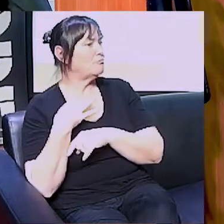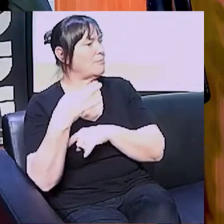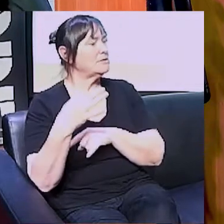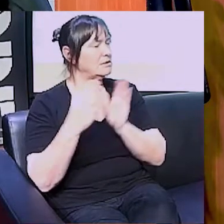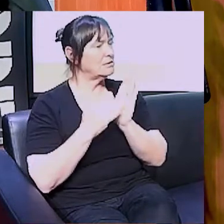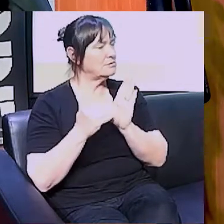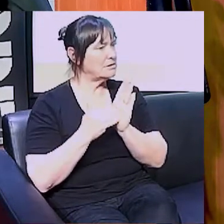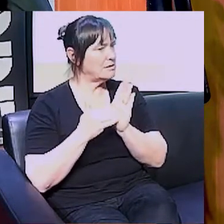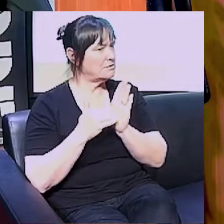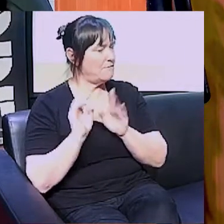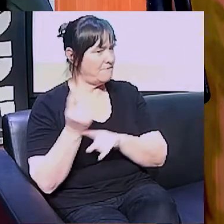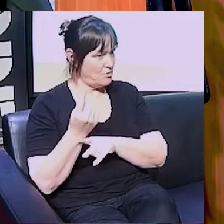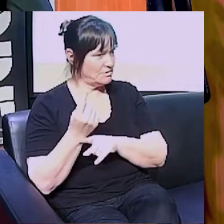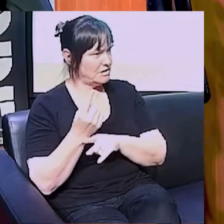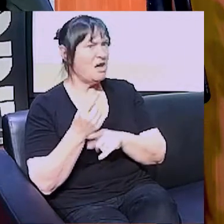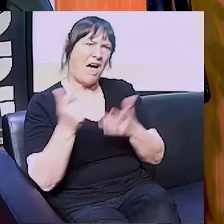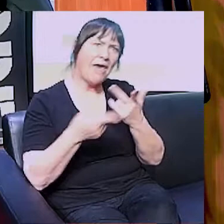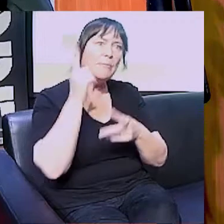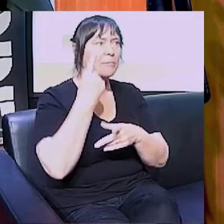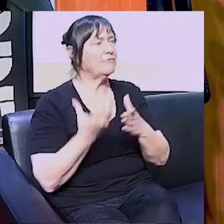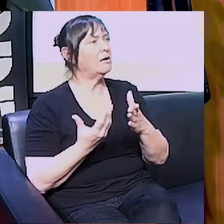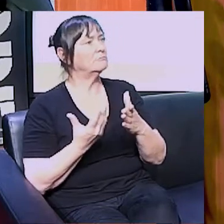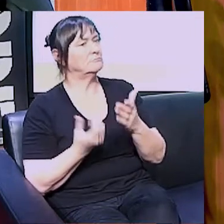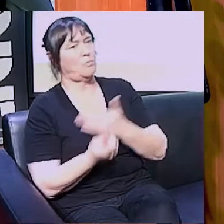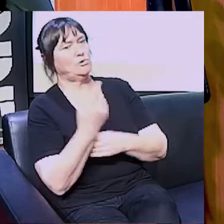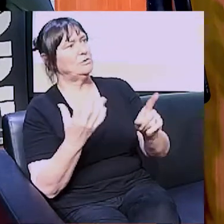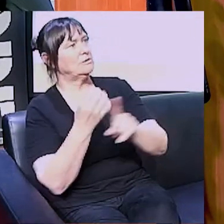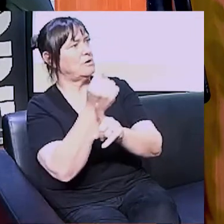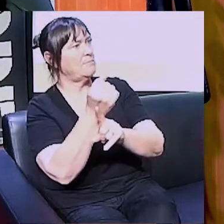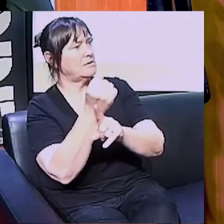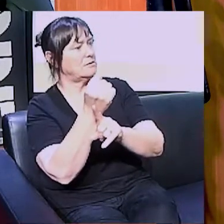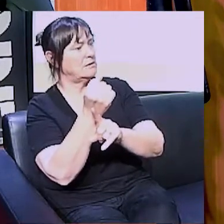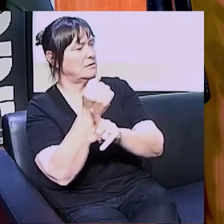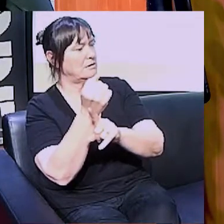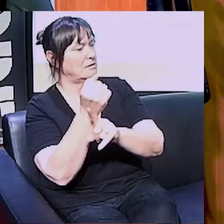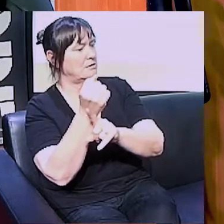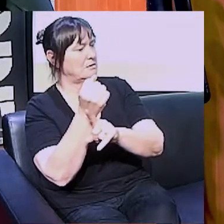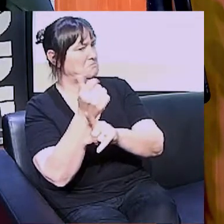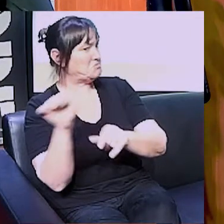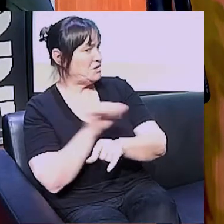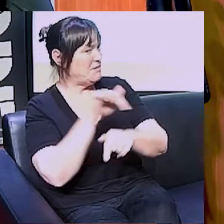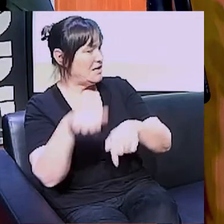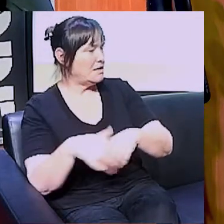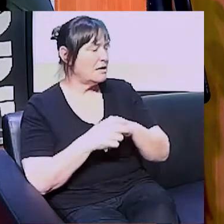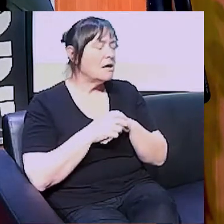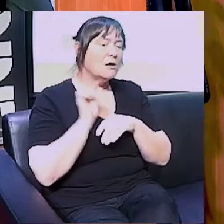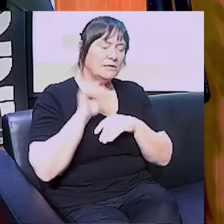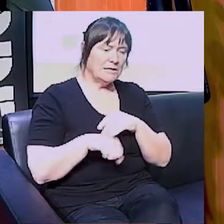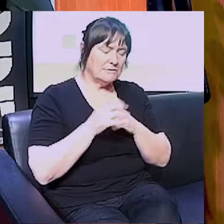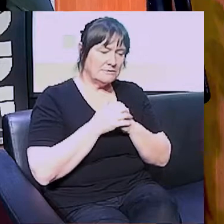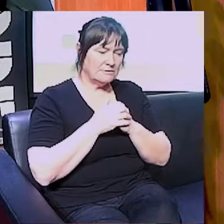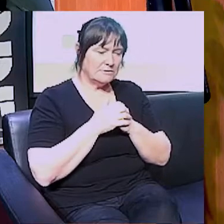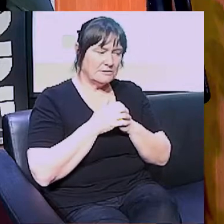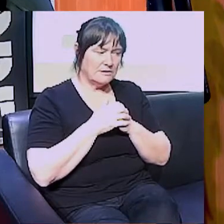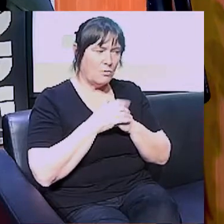First if the 2% is accurate. The big thing about the coalition government that New Zealand First is, obviously was elected into and has worked